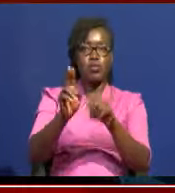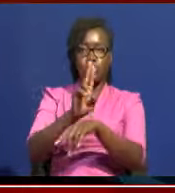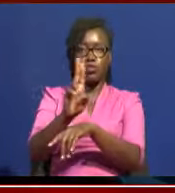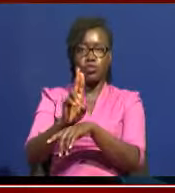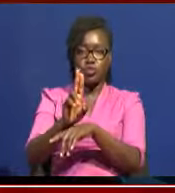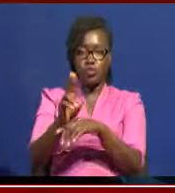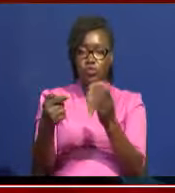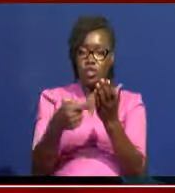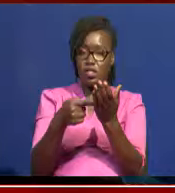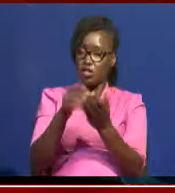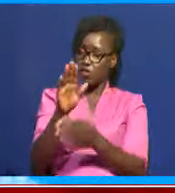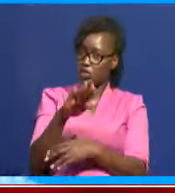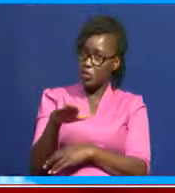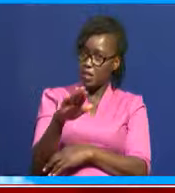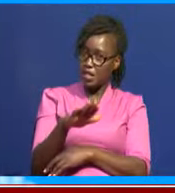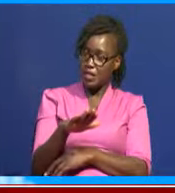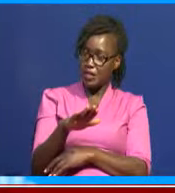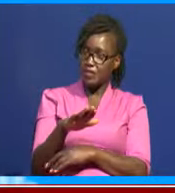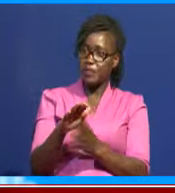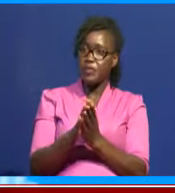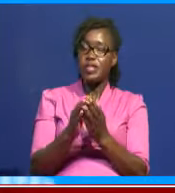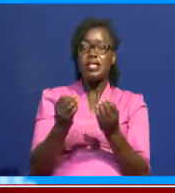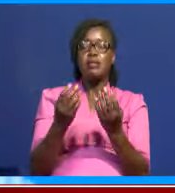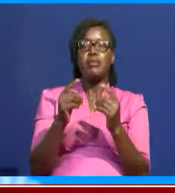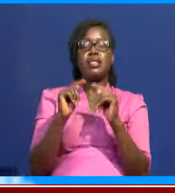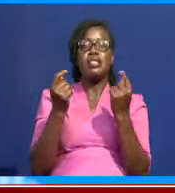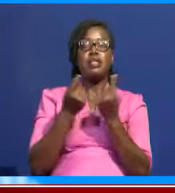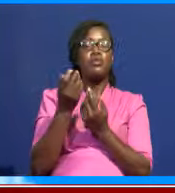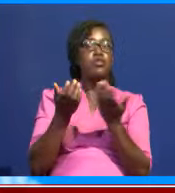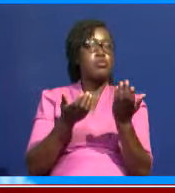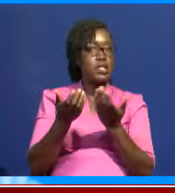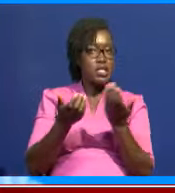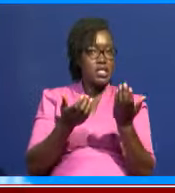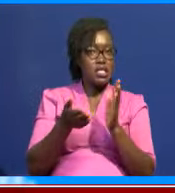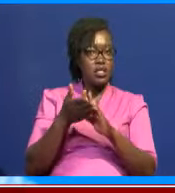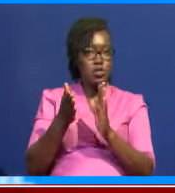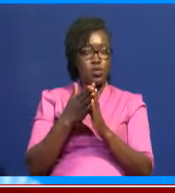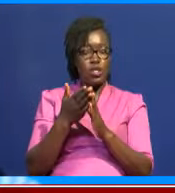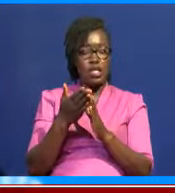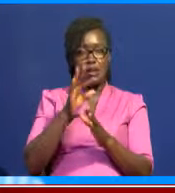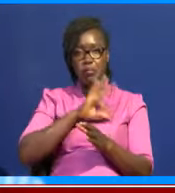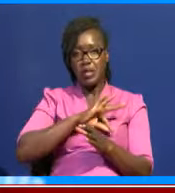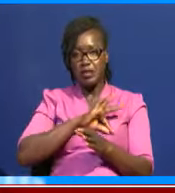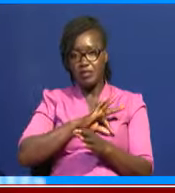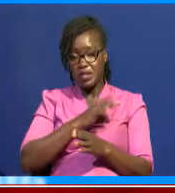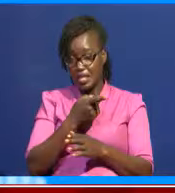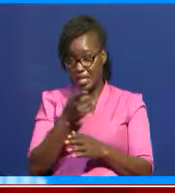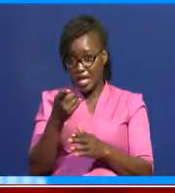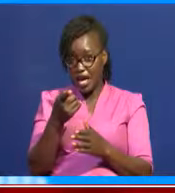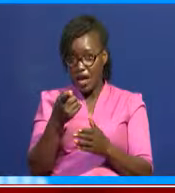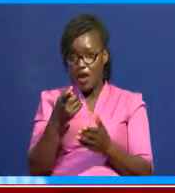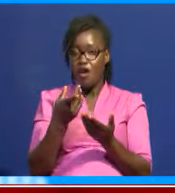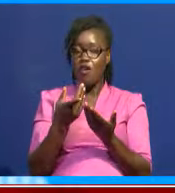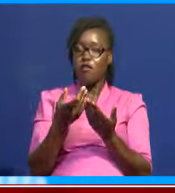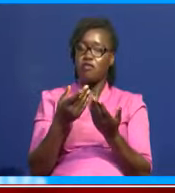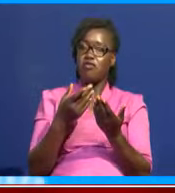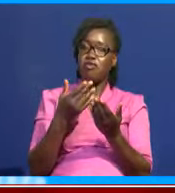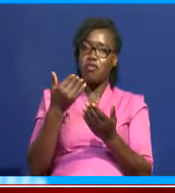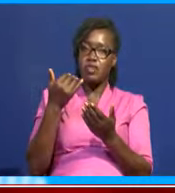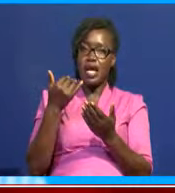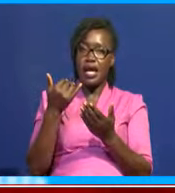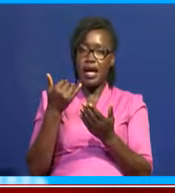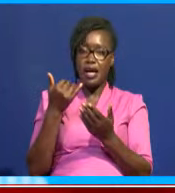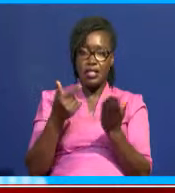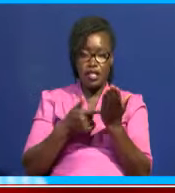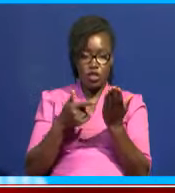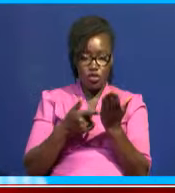of the digital space. Many types of businesses quickly saw the benefit of cashless transaction and